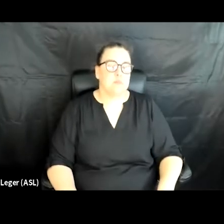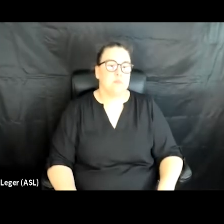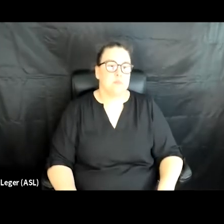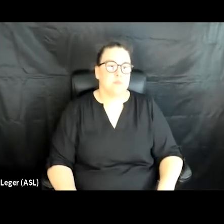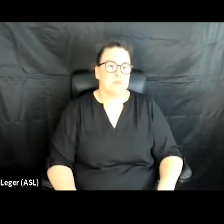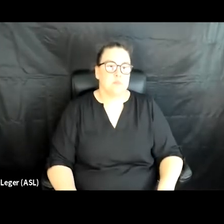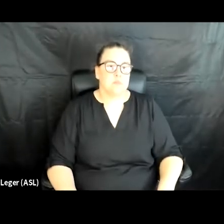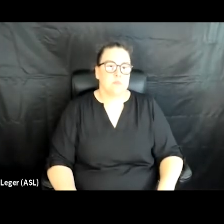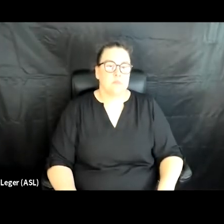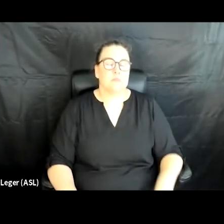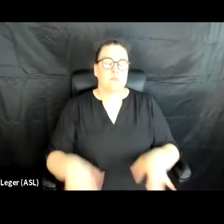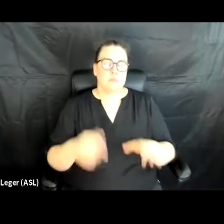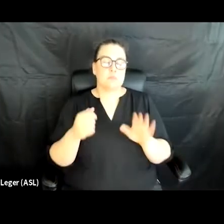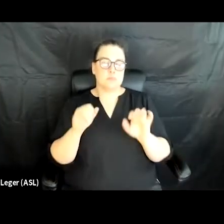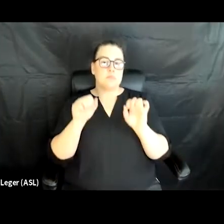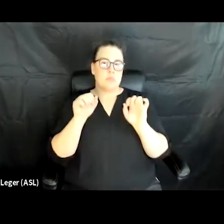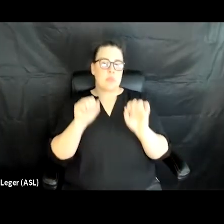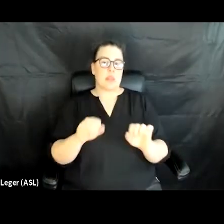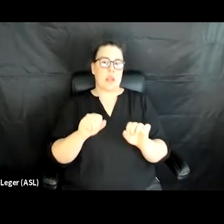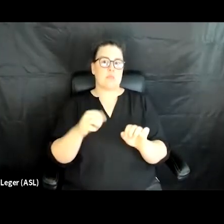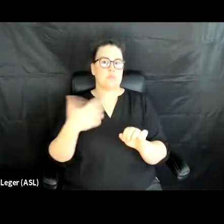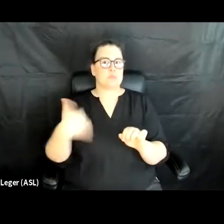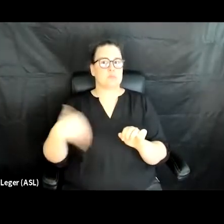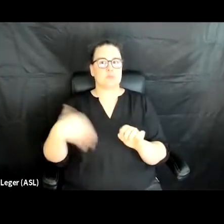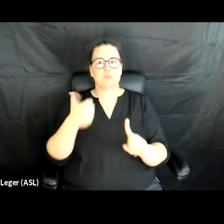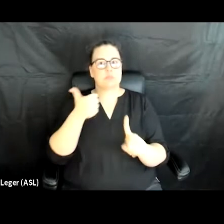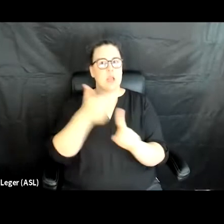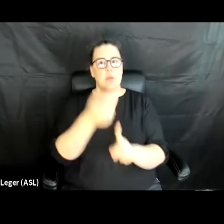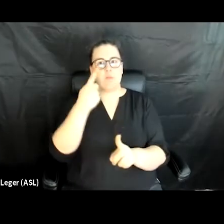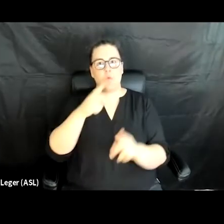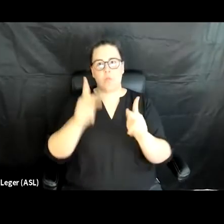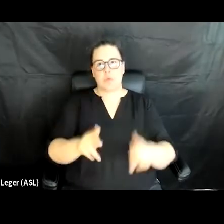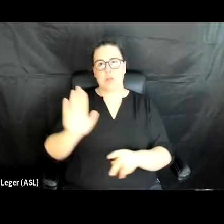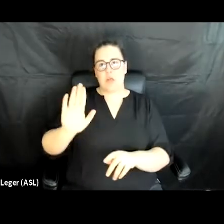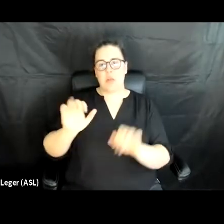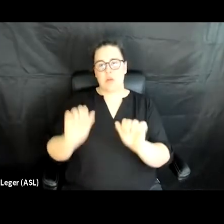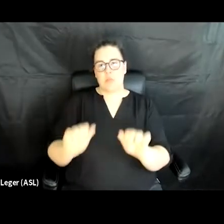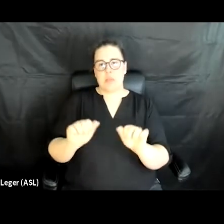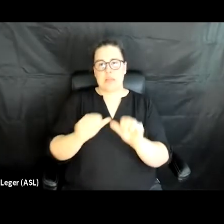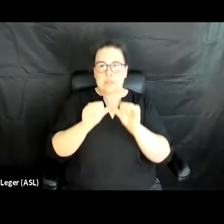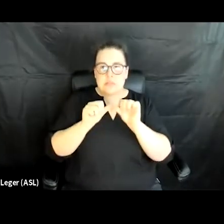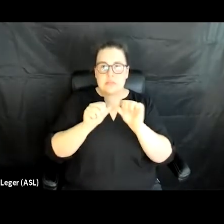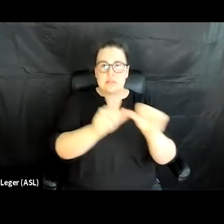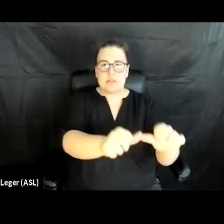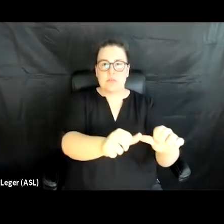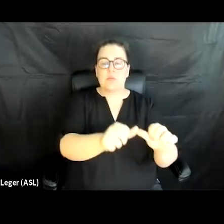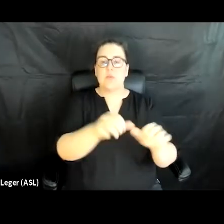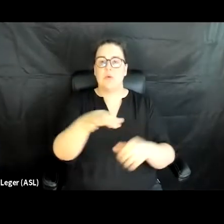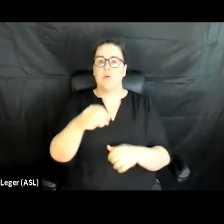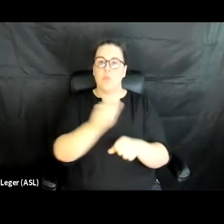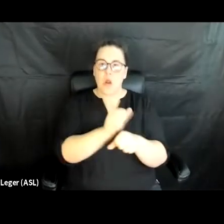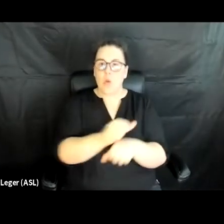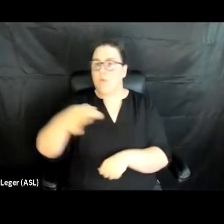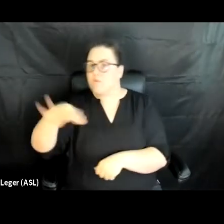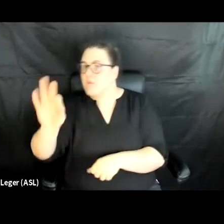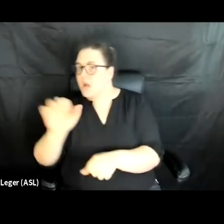And this can have some significant impacts on a person's ability to find and maintain employment. Mental health conditions can